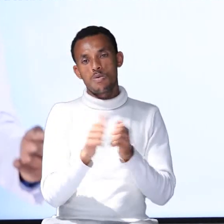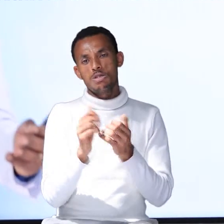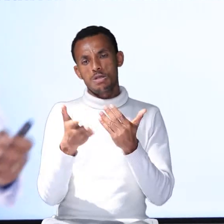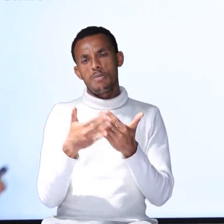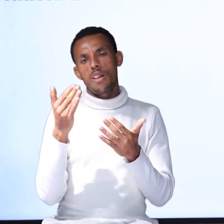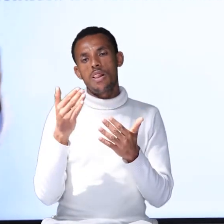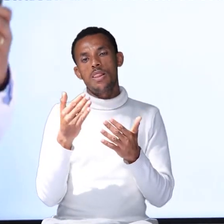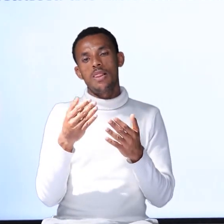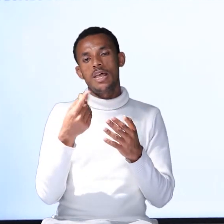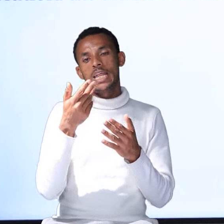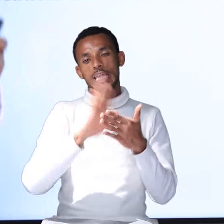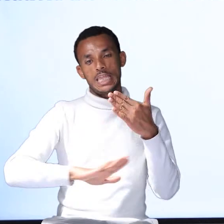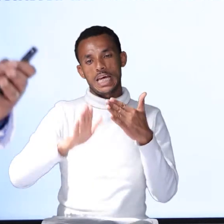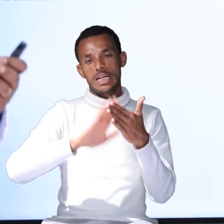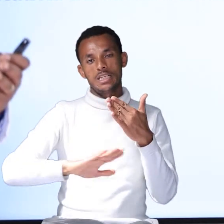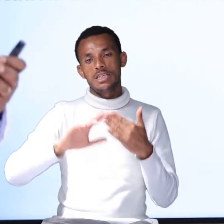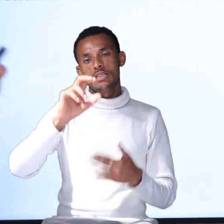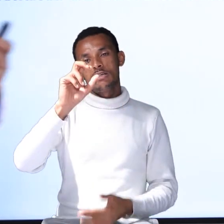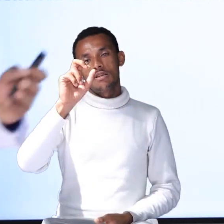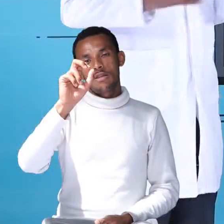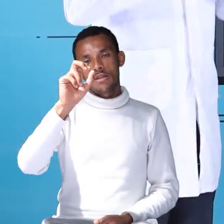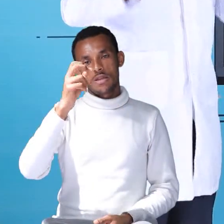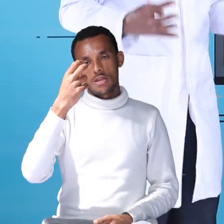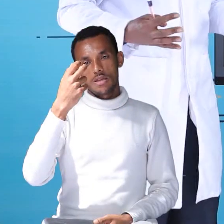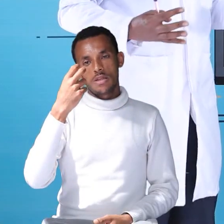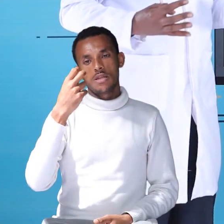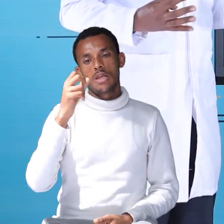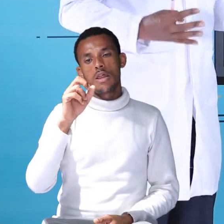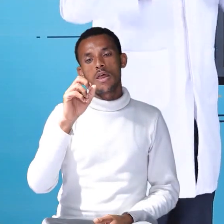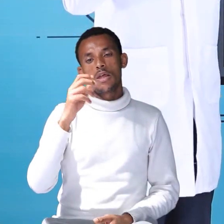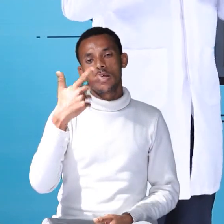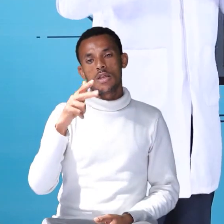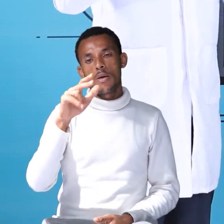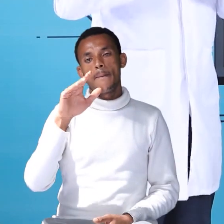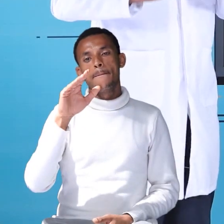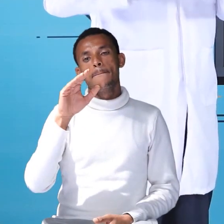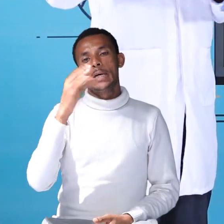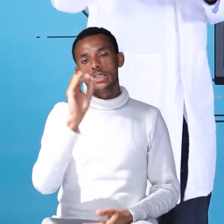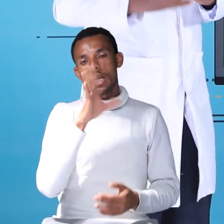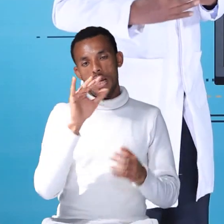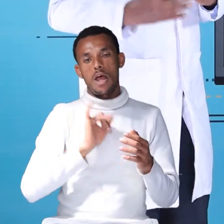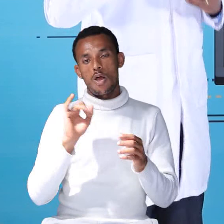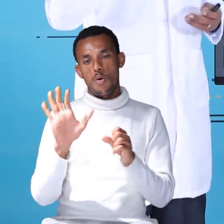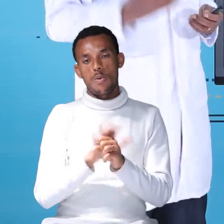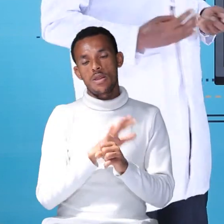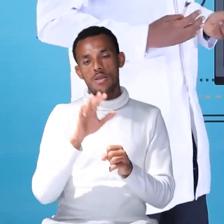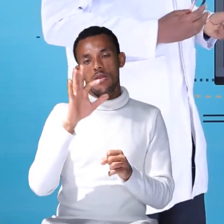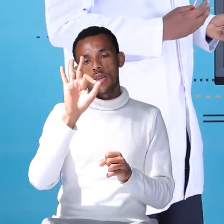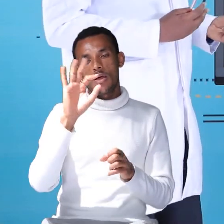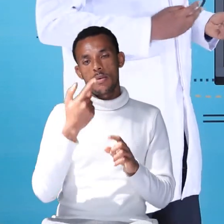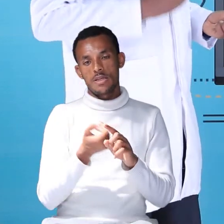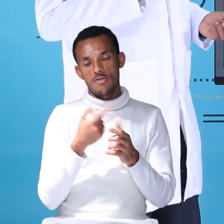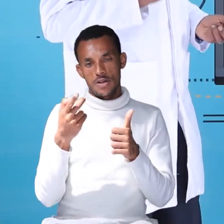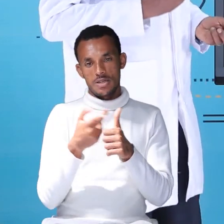remaining amount with simple interest rate. Let me pay 13%. And let me pay and complete within 9